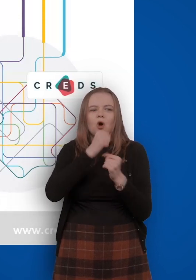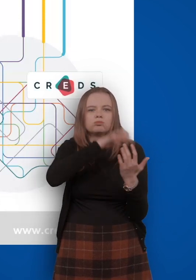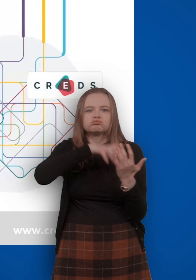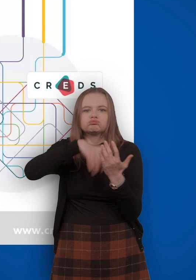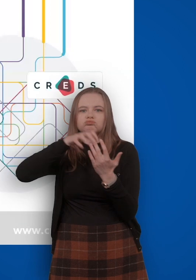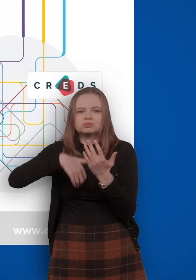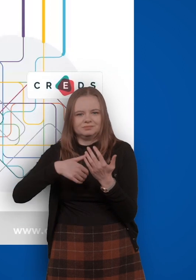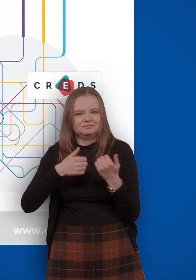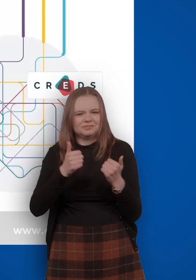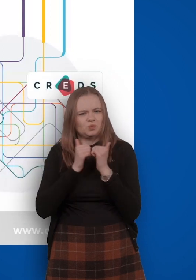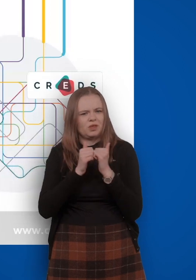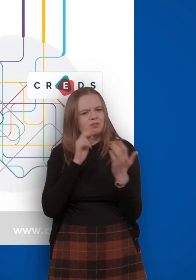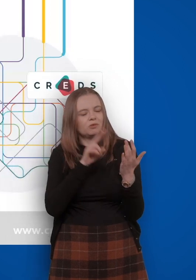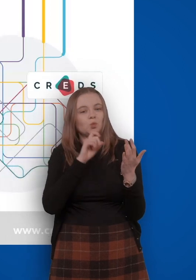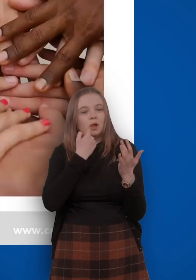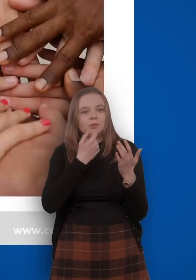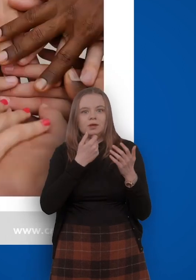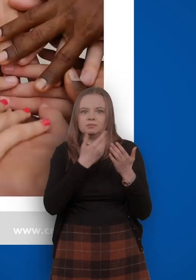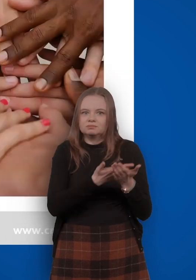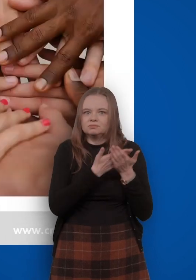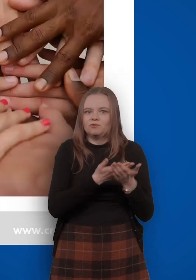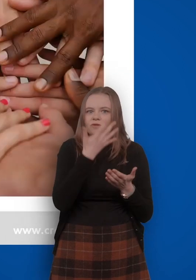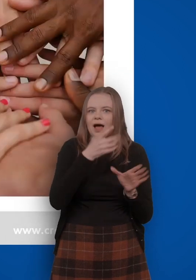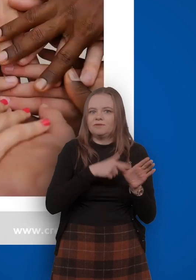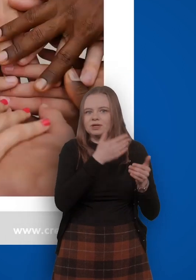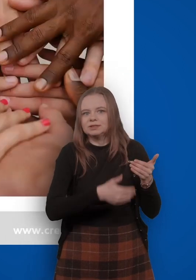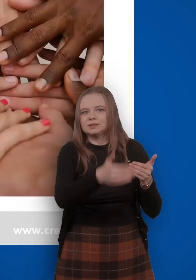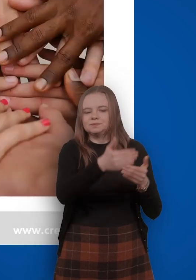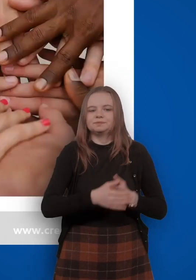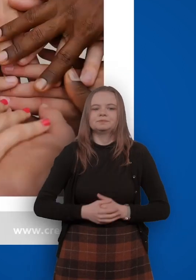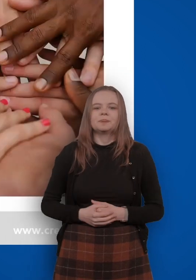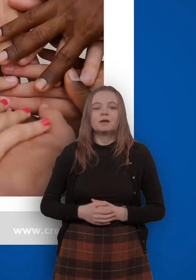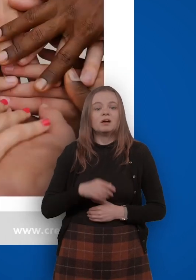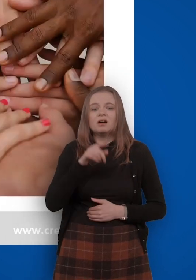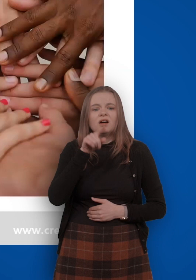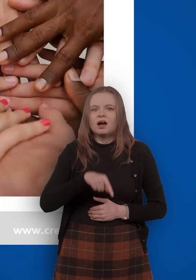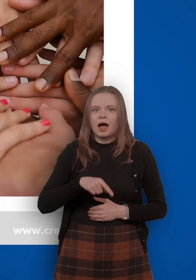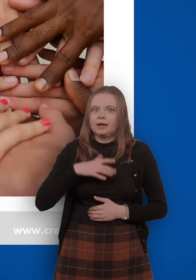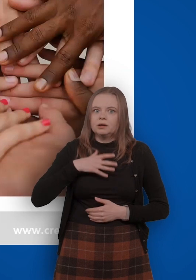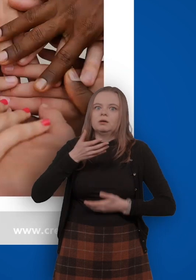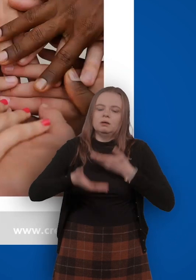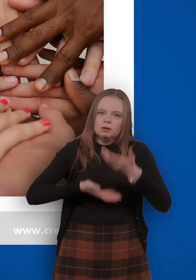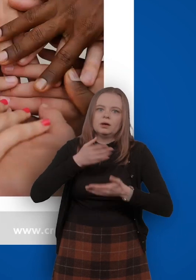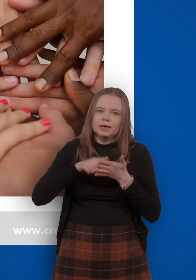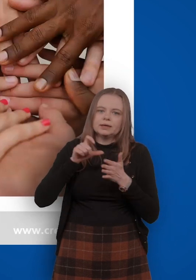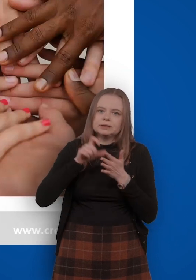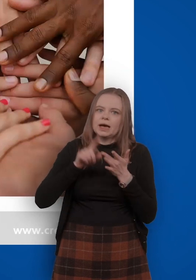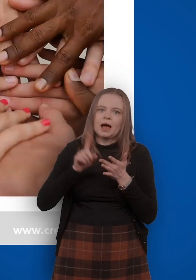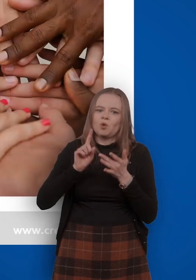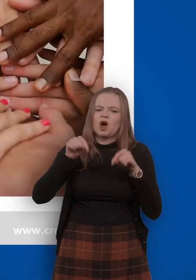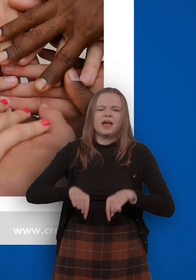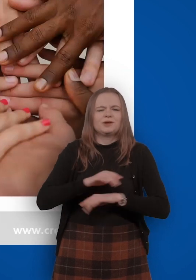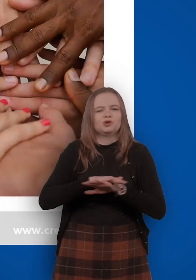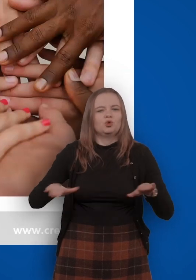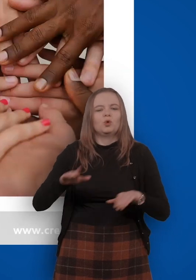be online for another 5 years. I don't think I really need to tell this group what EDI is, but just to